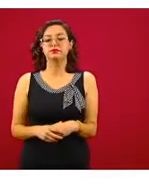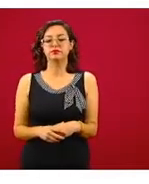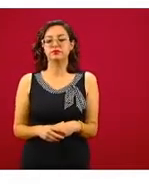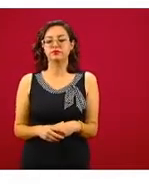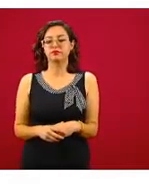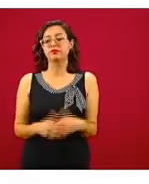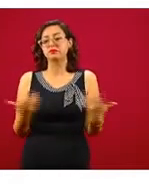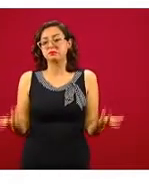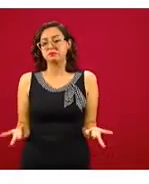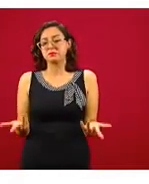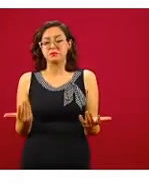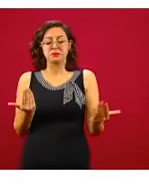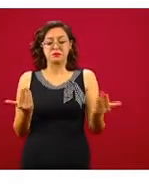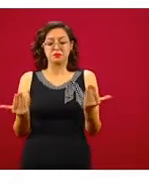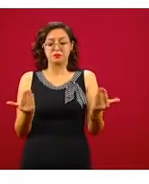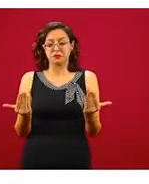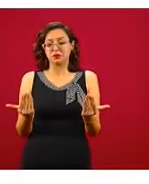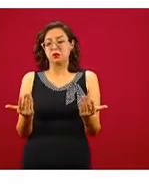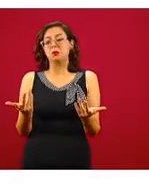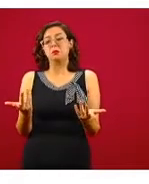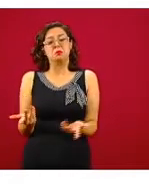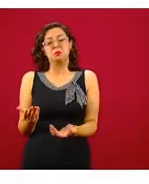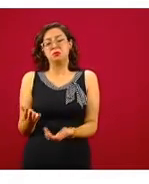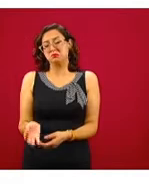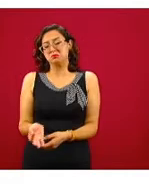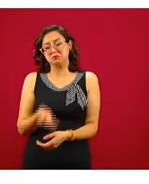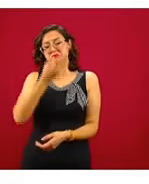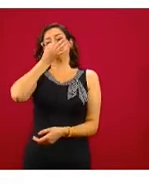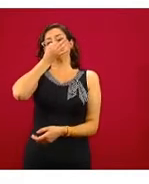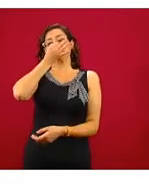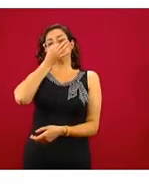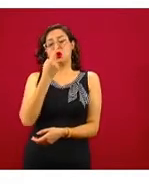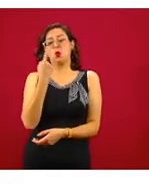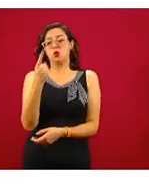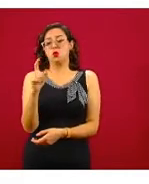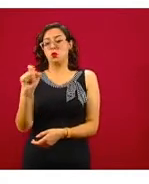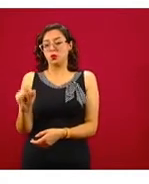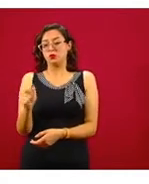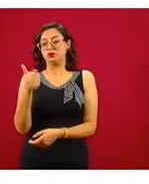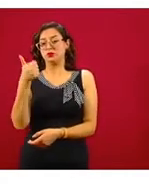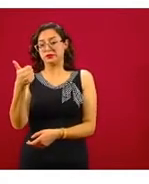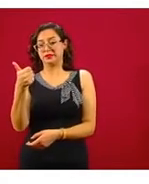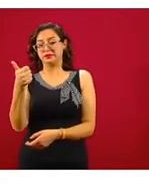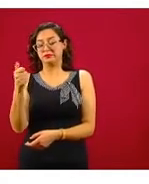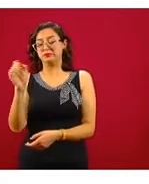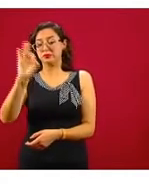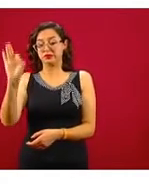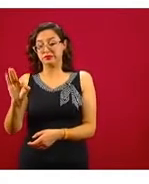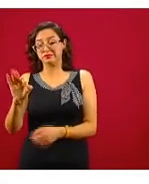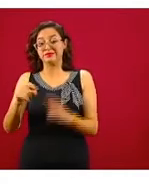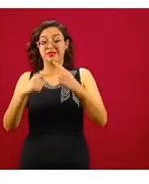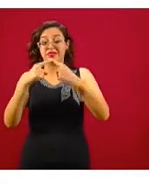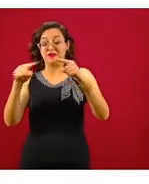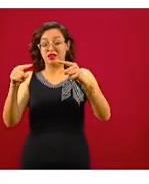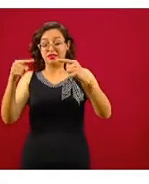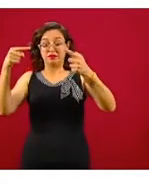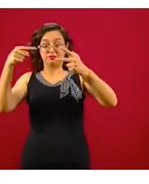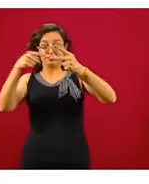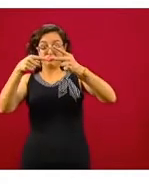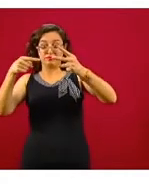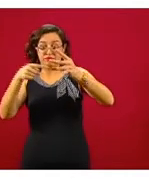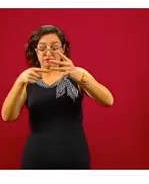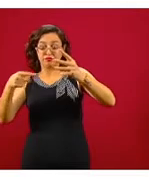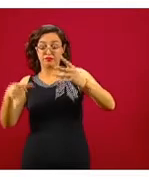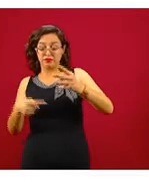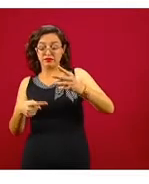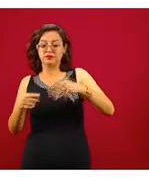while being outpatients, and the fatality rate is rather small, it's 1.6% if we compare it to